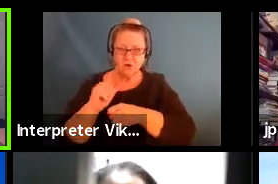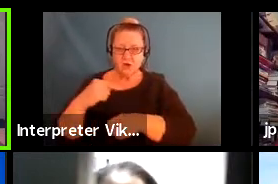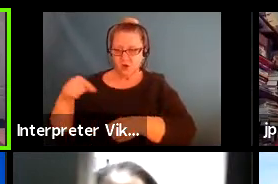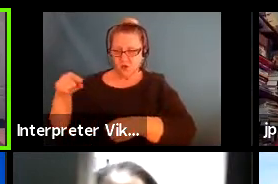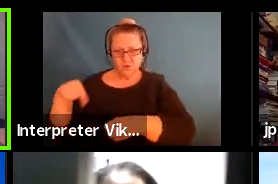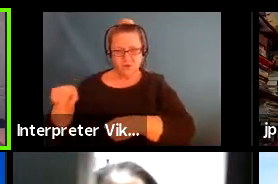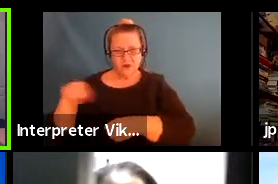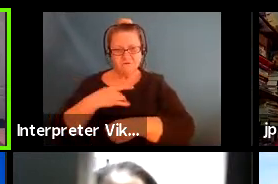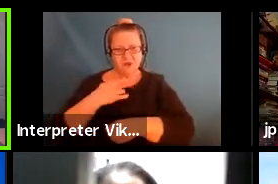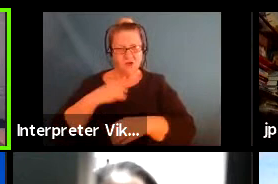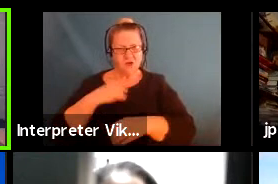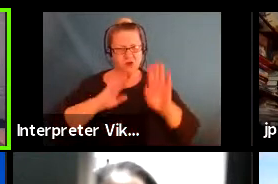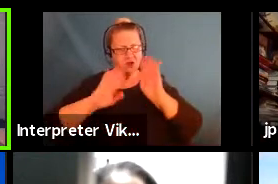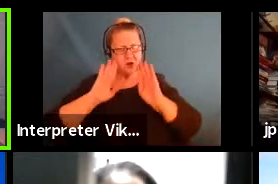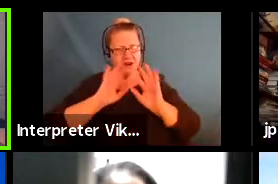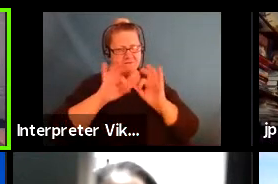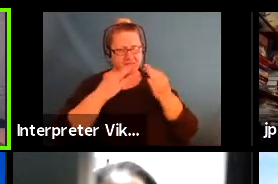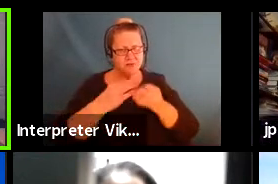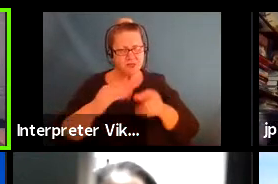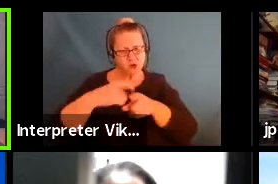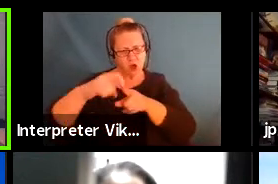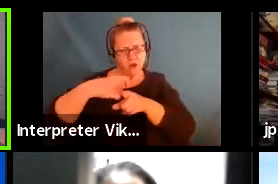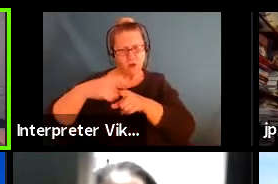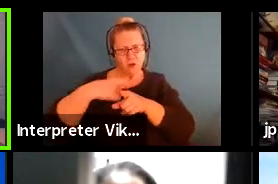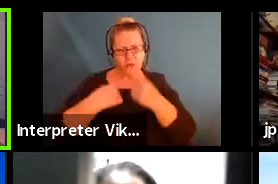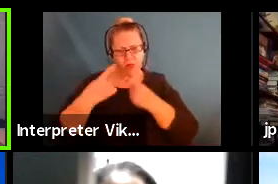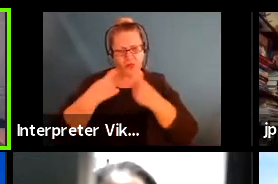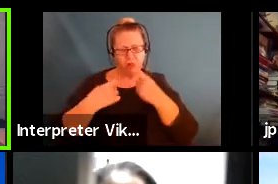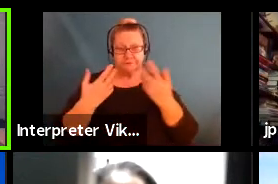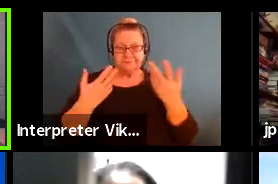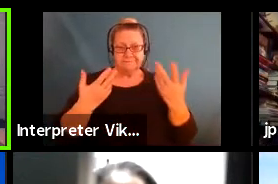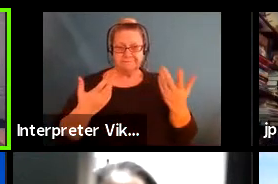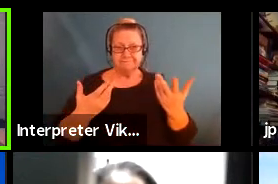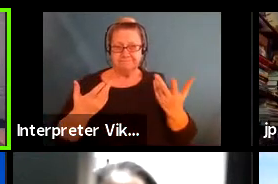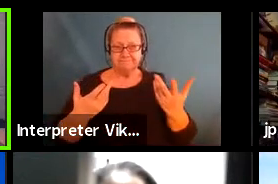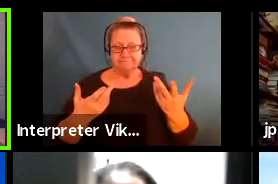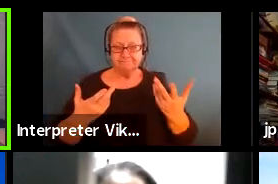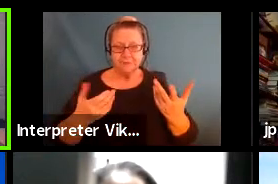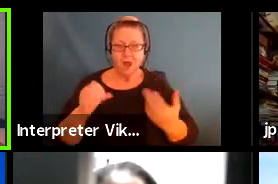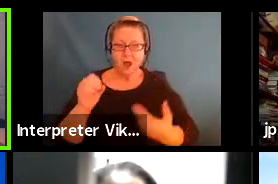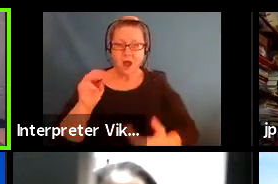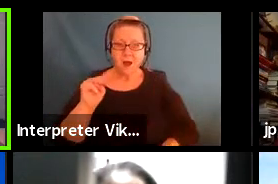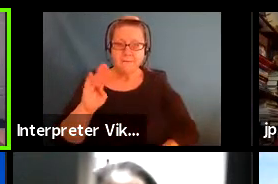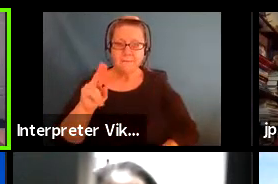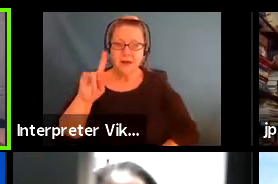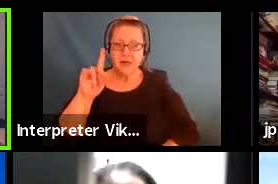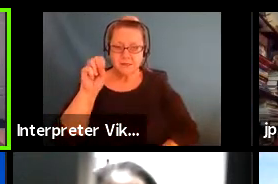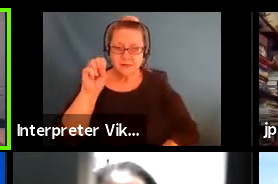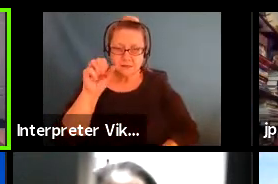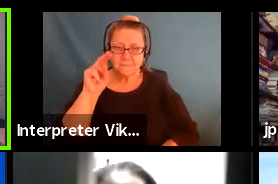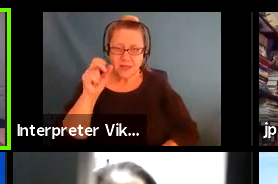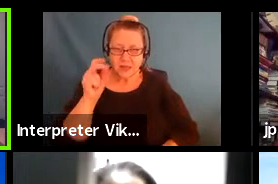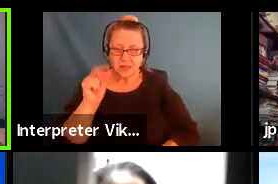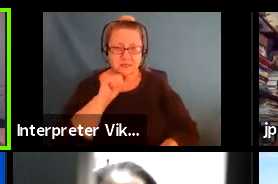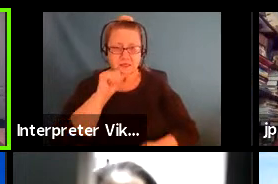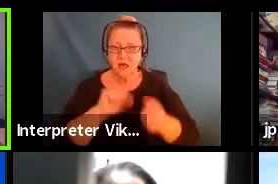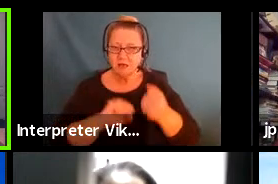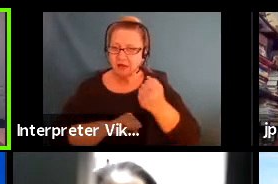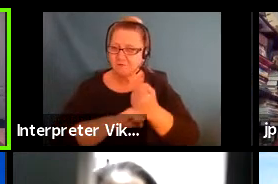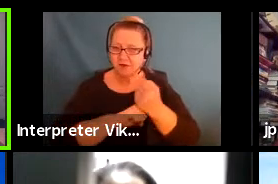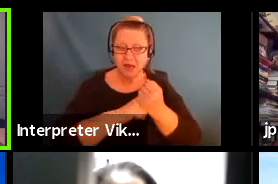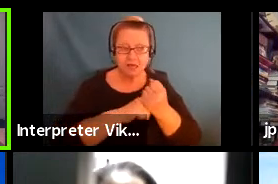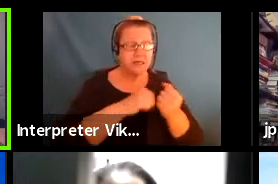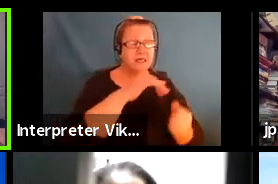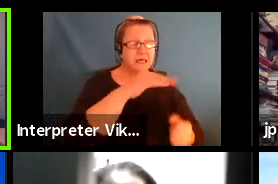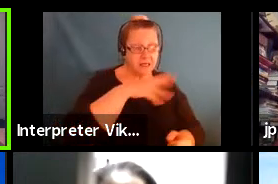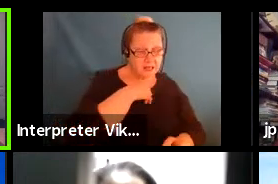programs, because families are calling us. And an ombudsman is not about advocating whether you do get the vaccine or you don't